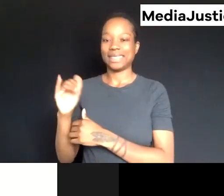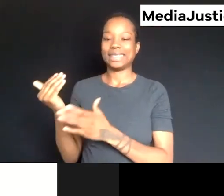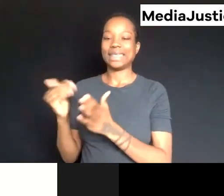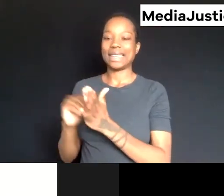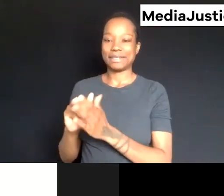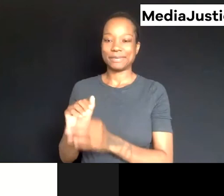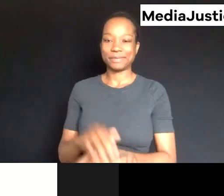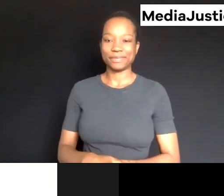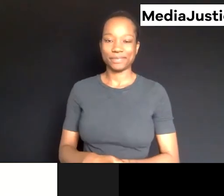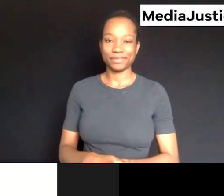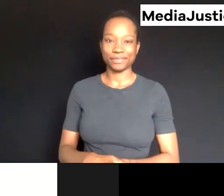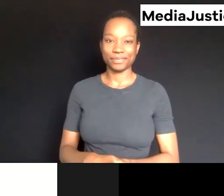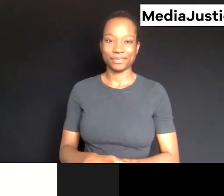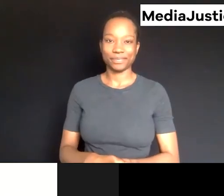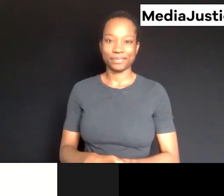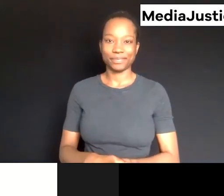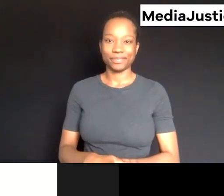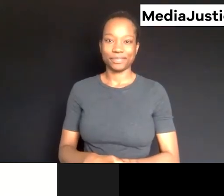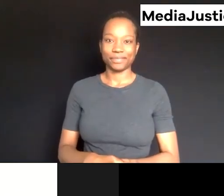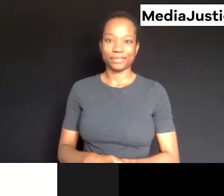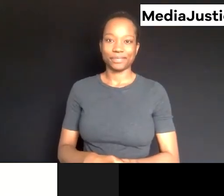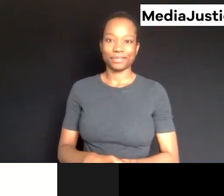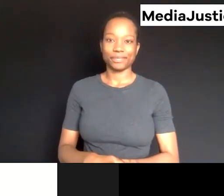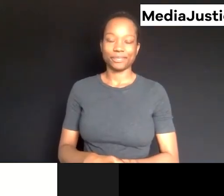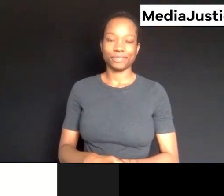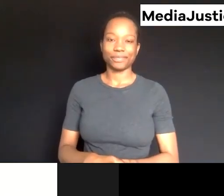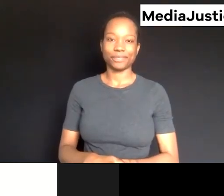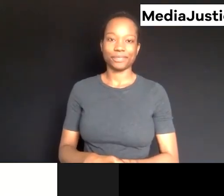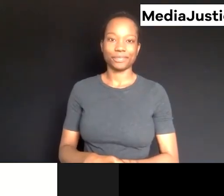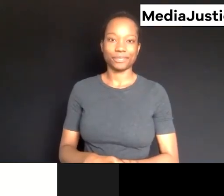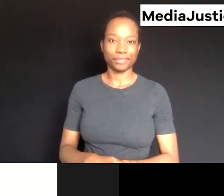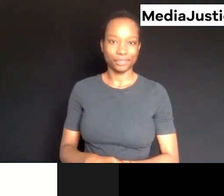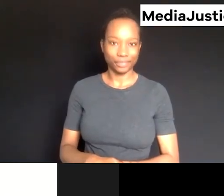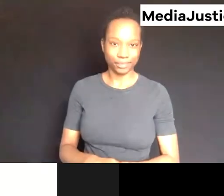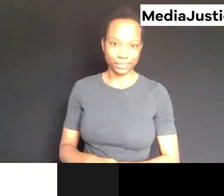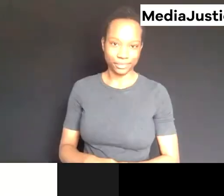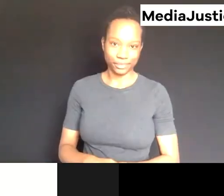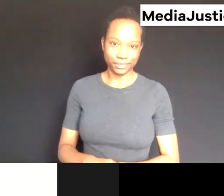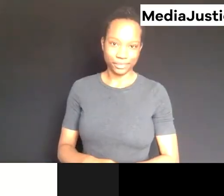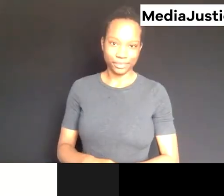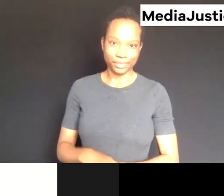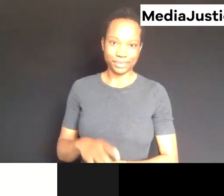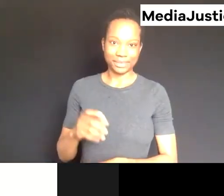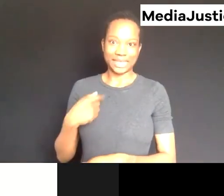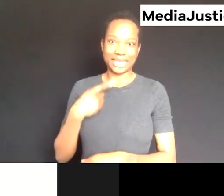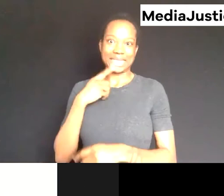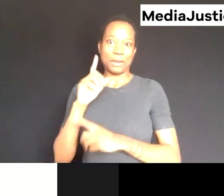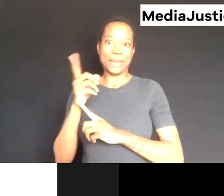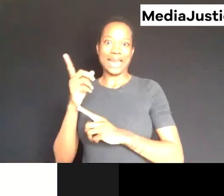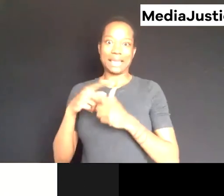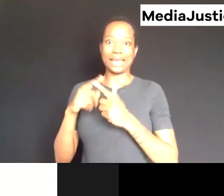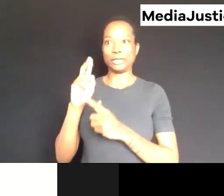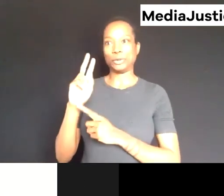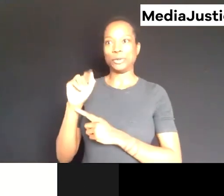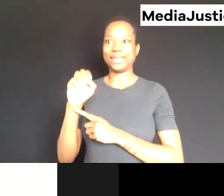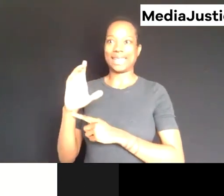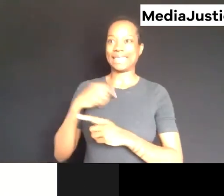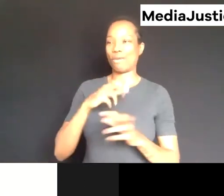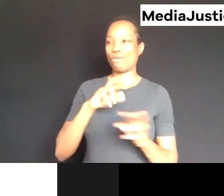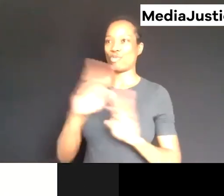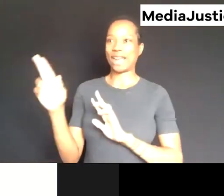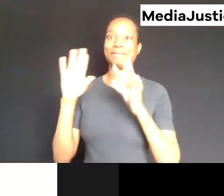And here we go. I keep saying a minute, and then I'm like, 2 seconds later, I recognize that. All